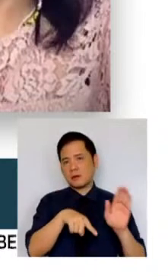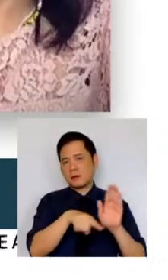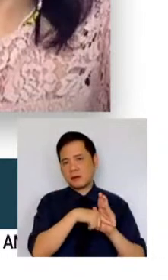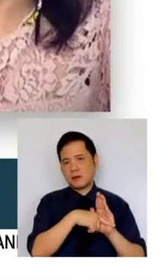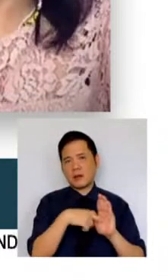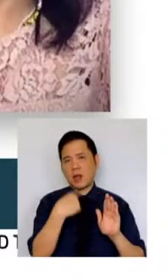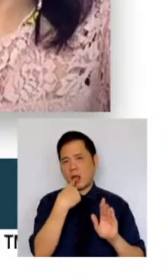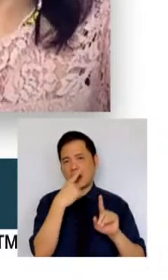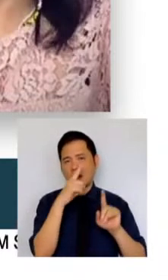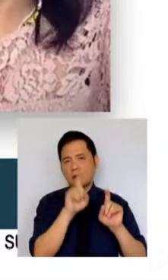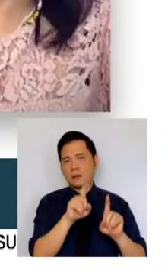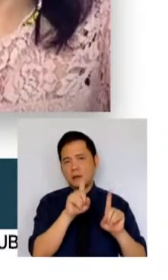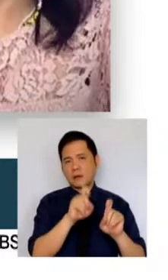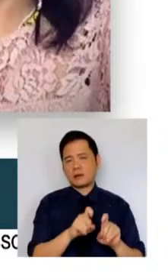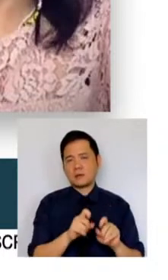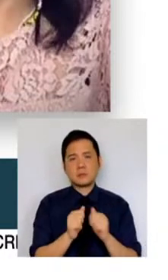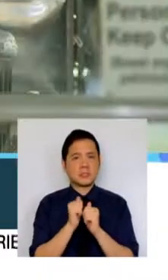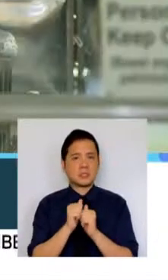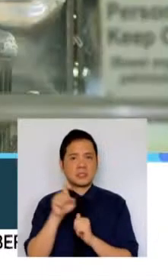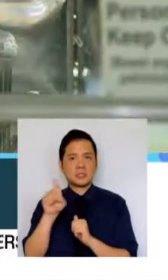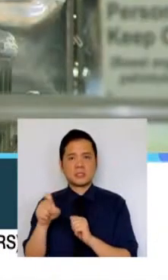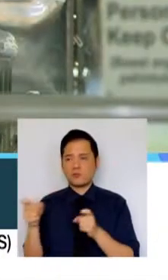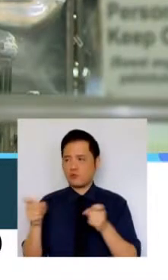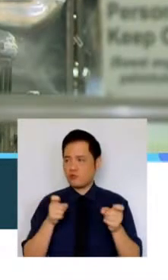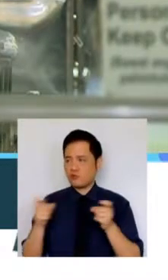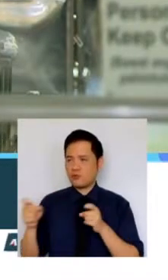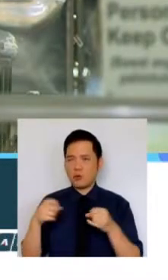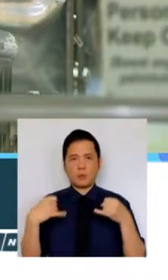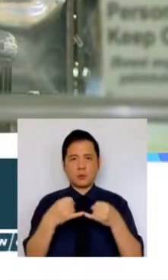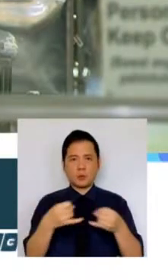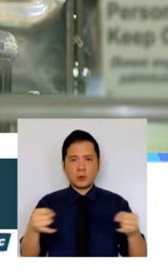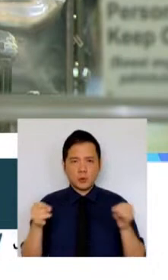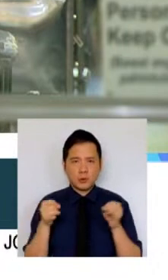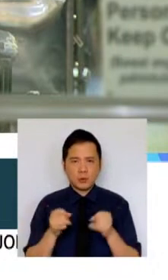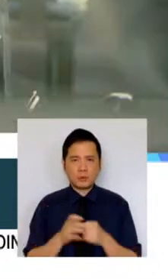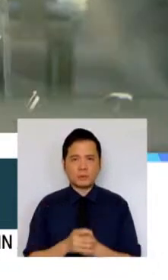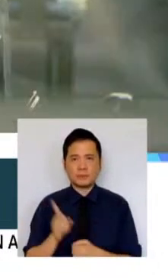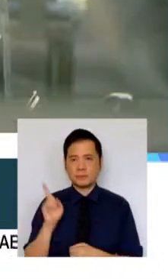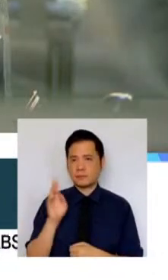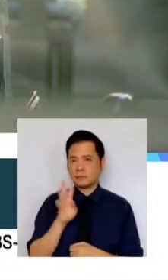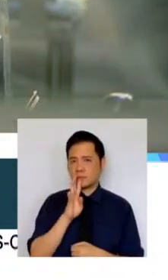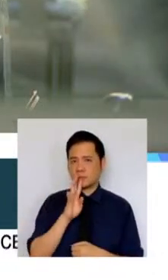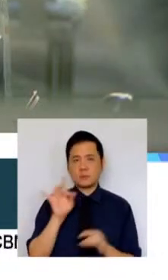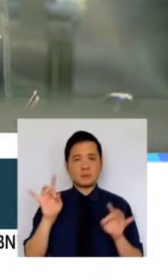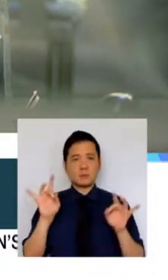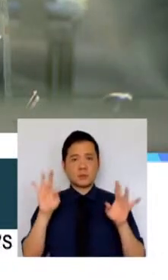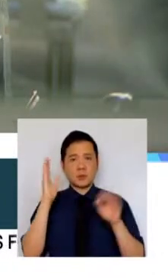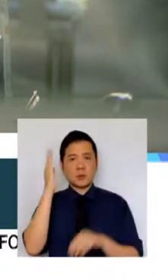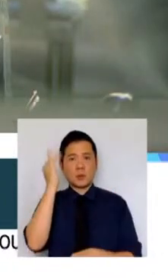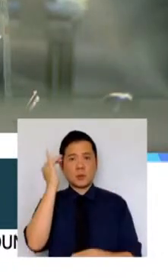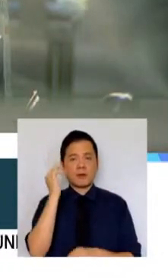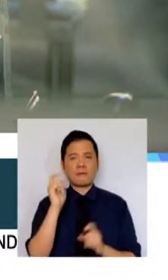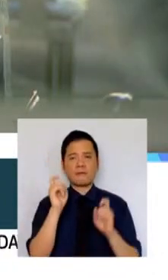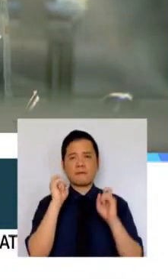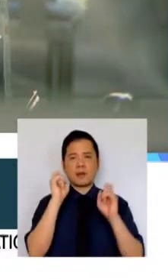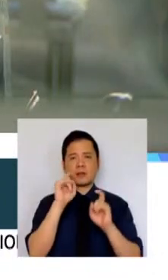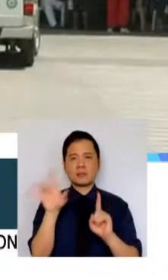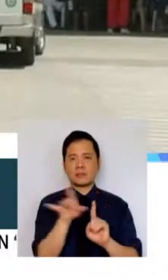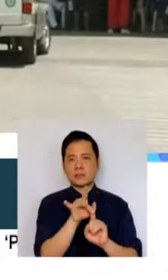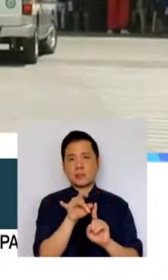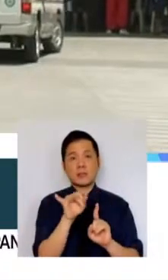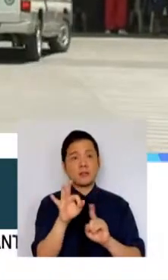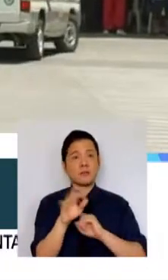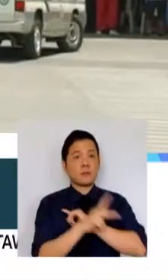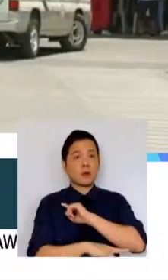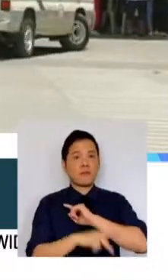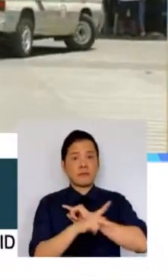borders natin. Ang danger is dahil napakabilis niya, pag makalusod siya sa mga ibang provinces, mabilis silang spin kakalat doon